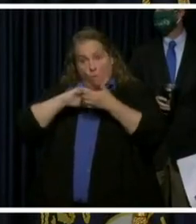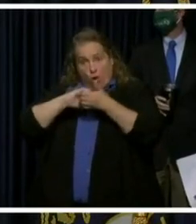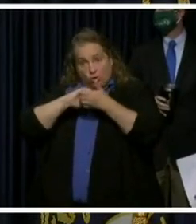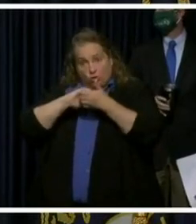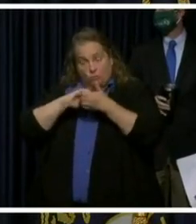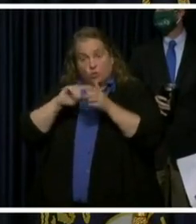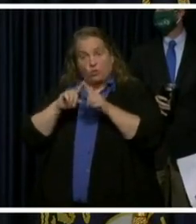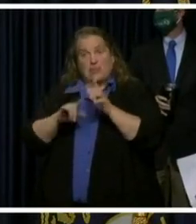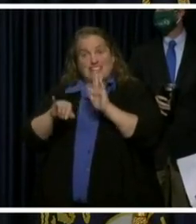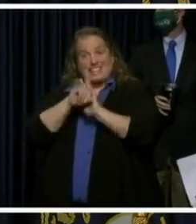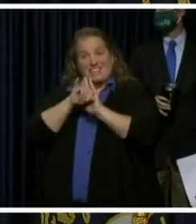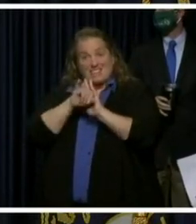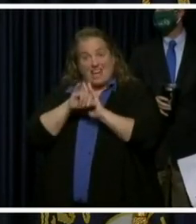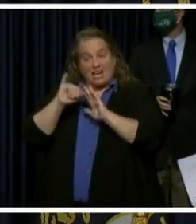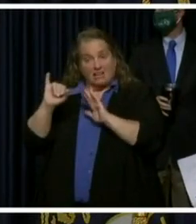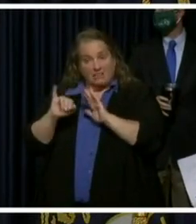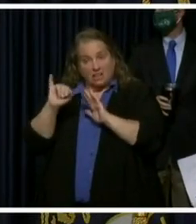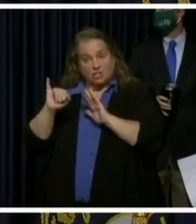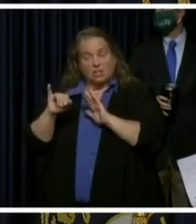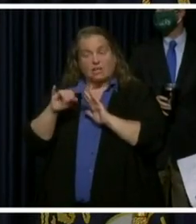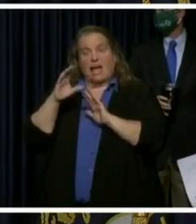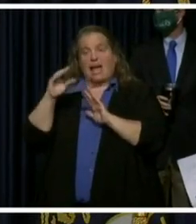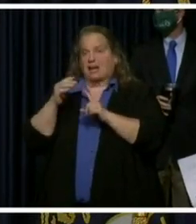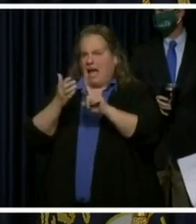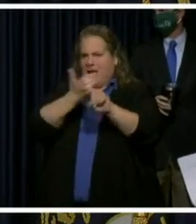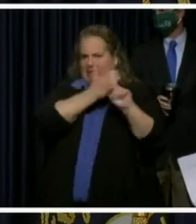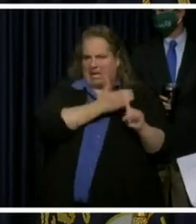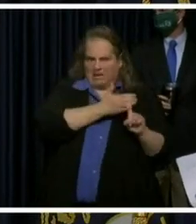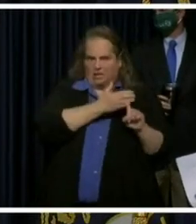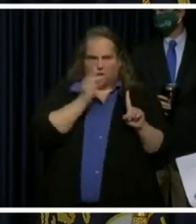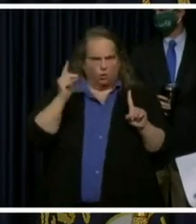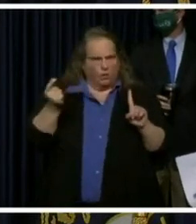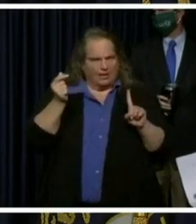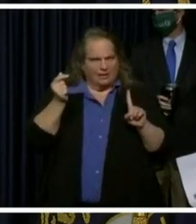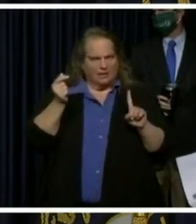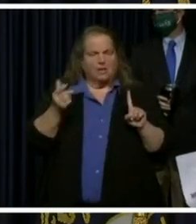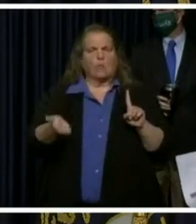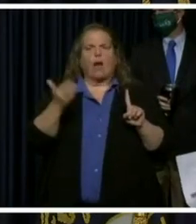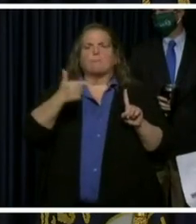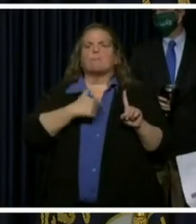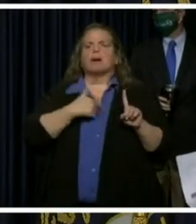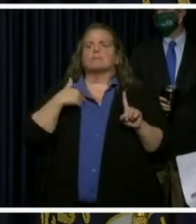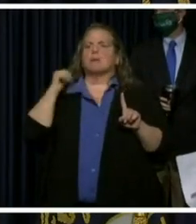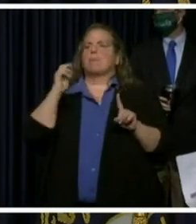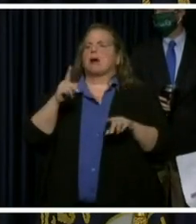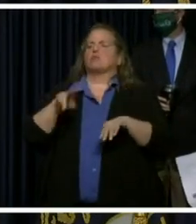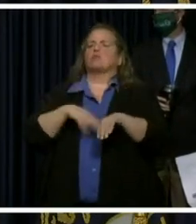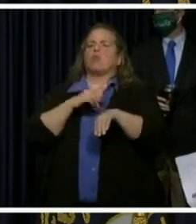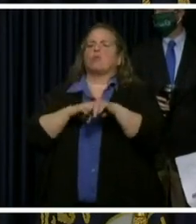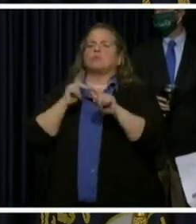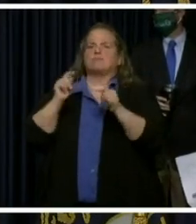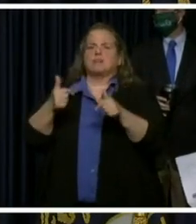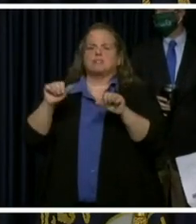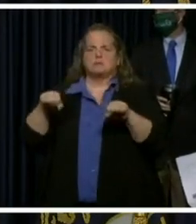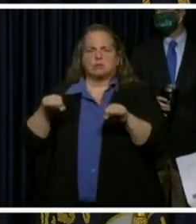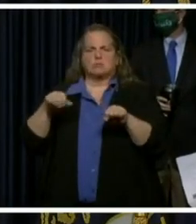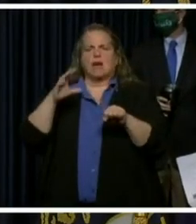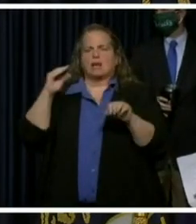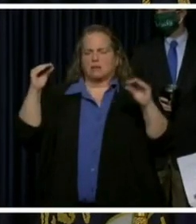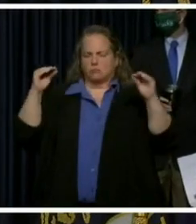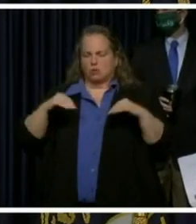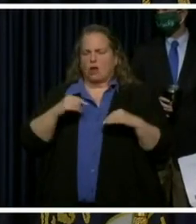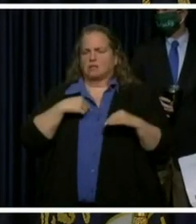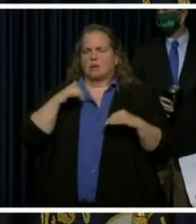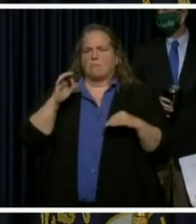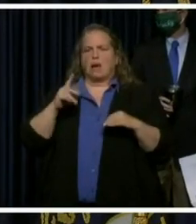to identify infection and isolate it quickly is what's going to help us to get back to normal as quickly as possible and restore us all to the things that